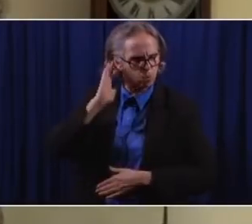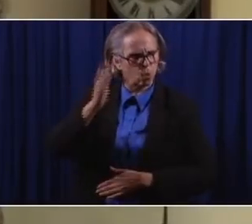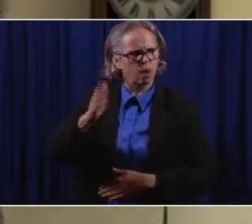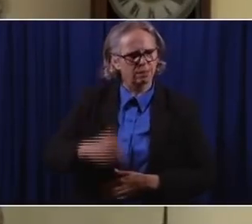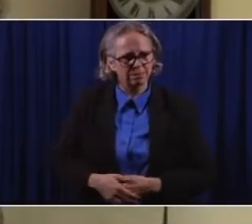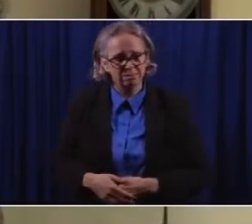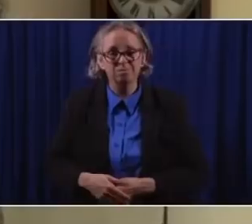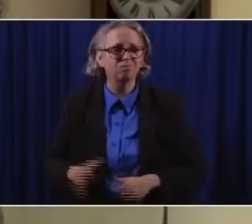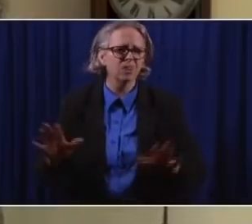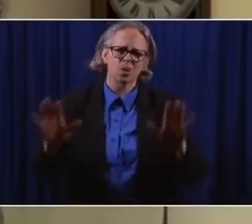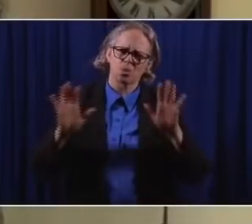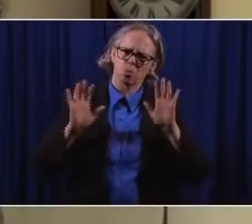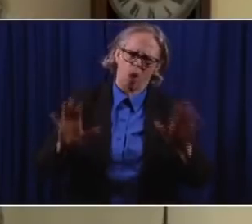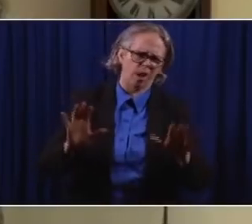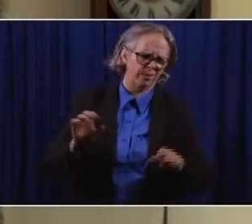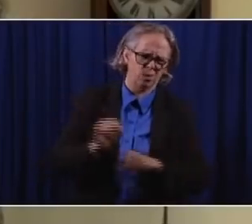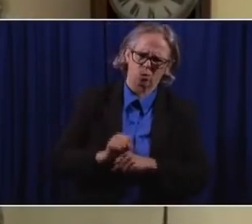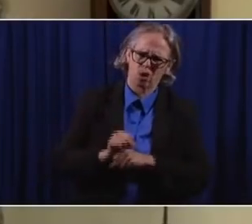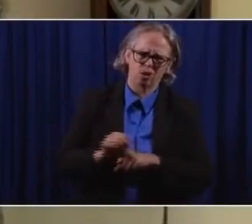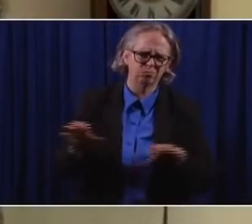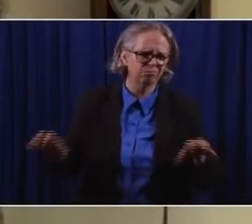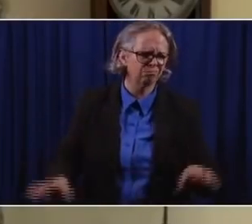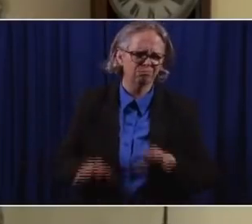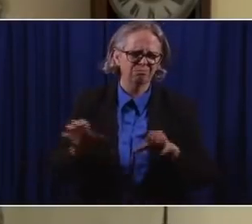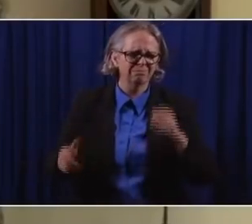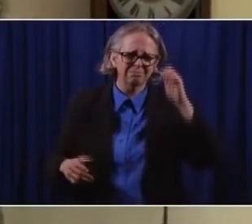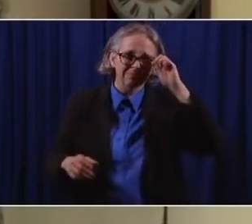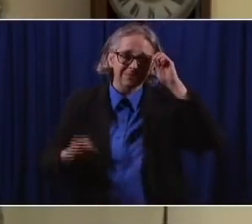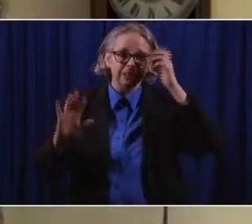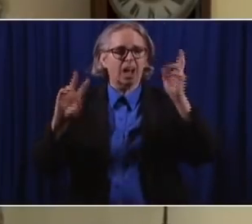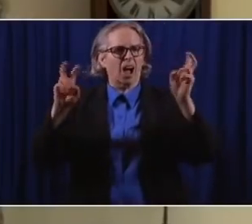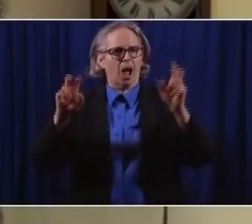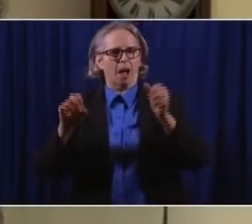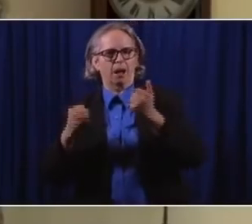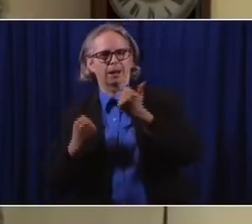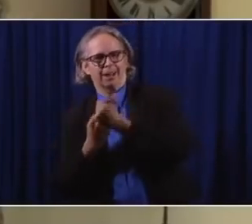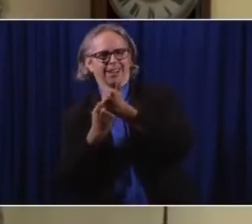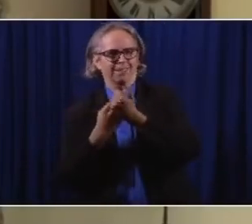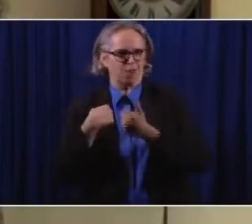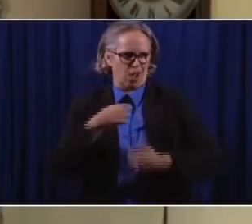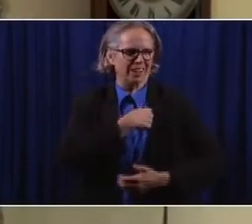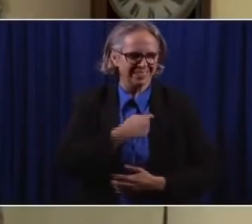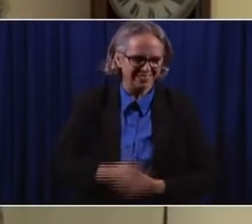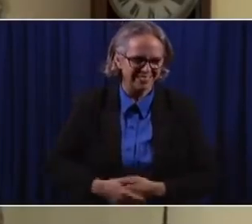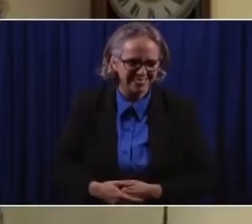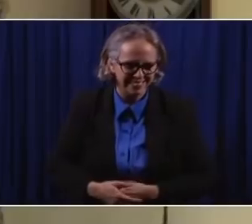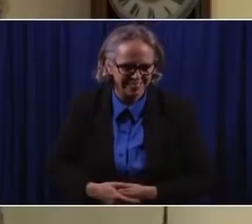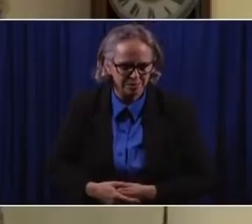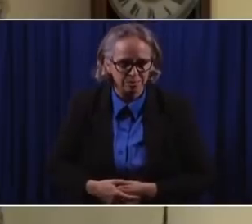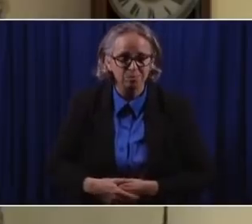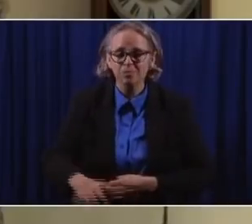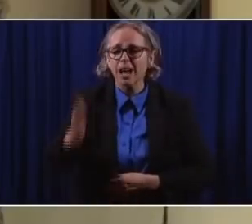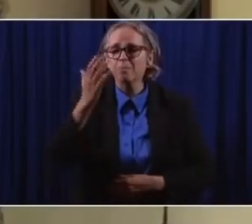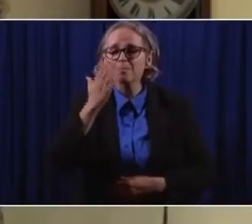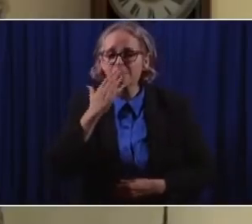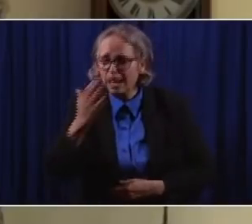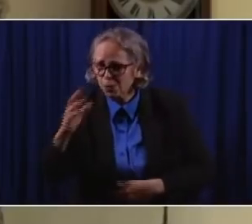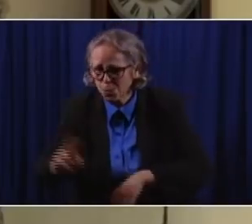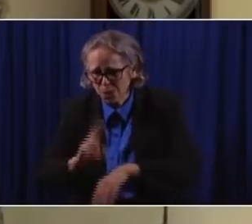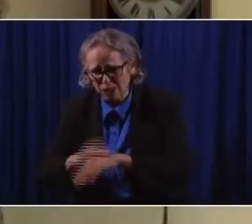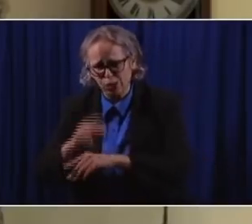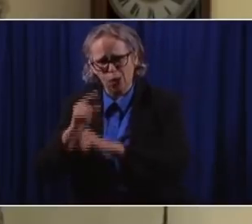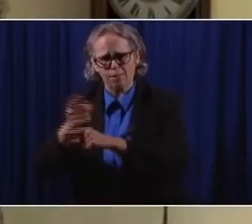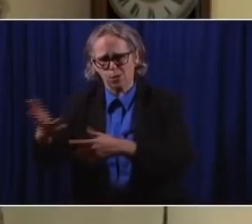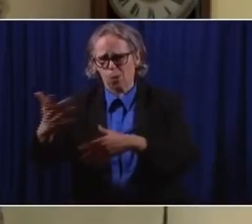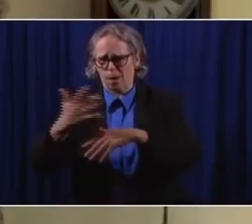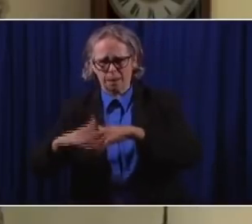job, basically as backup, but it's important. And so we thank the Guard, men and women of the Guard who will be